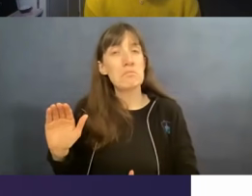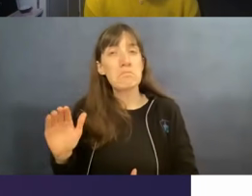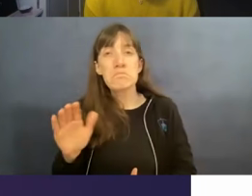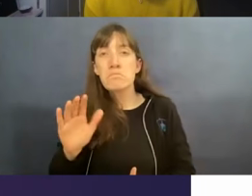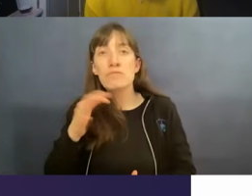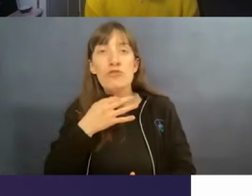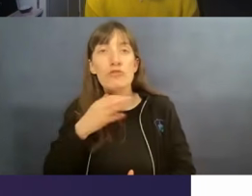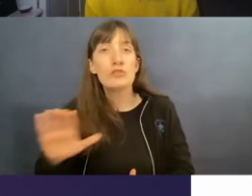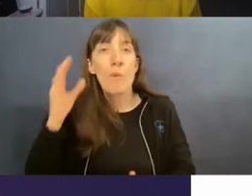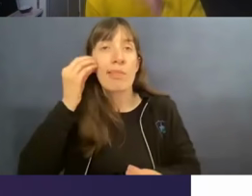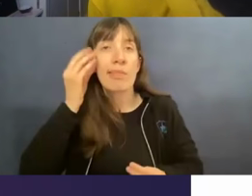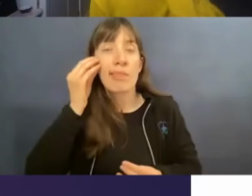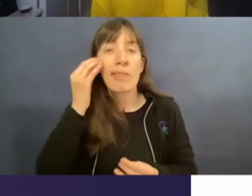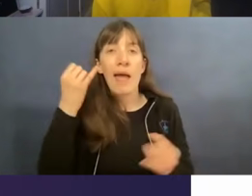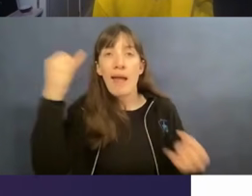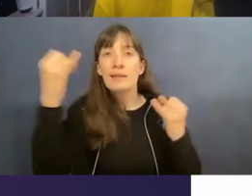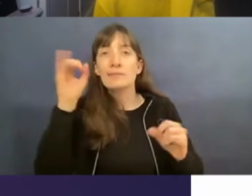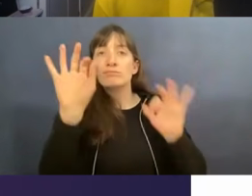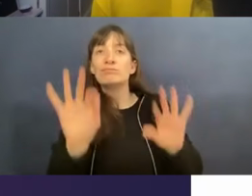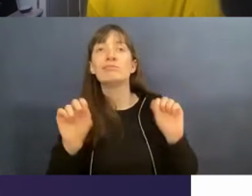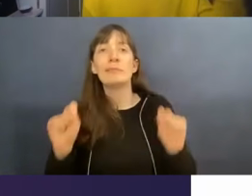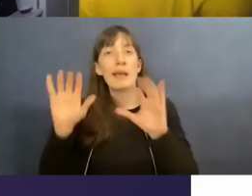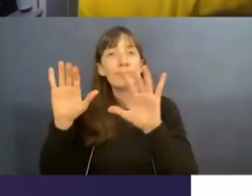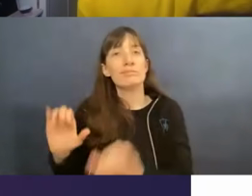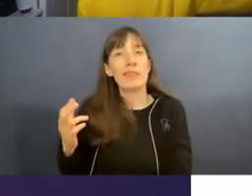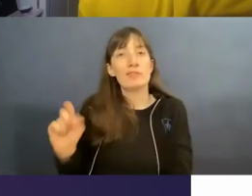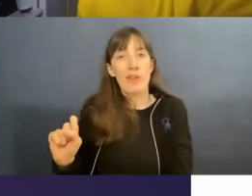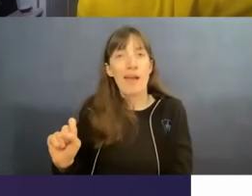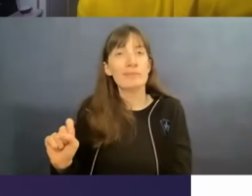people to send some things in the chat as well.